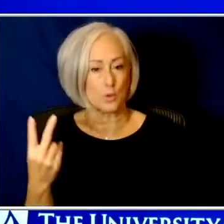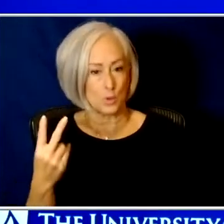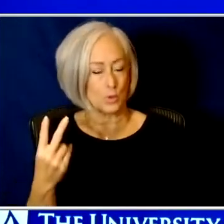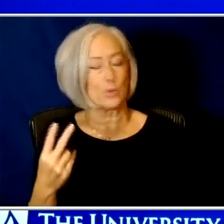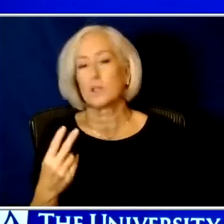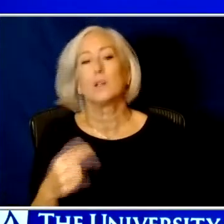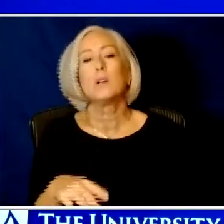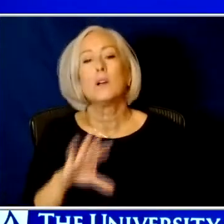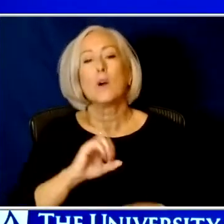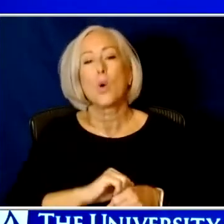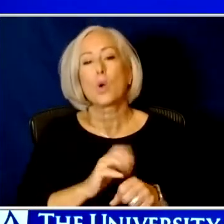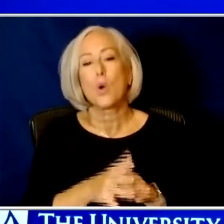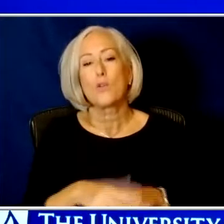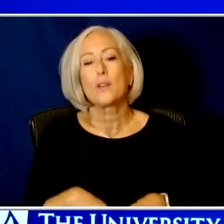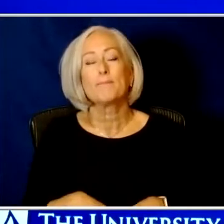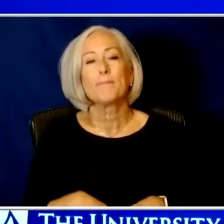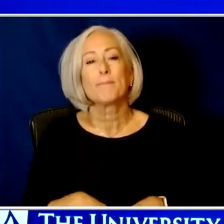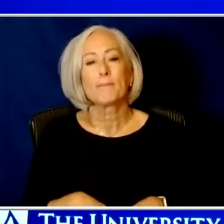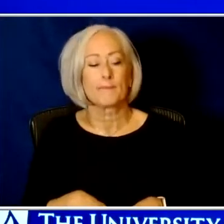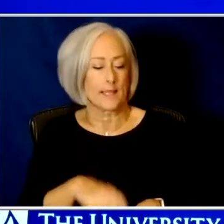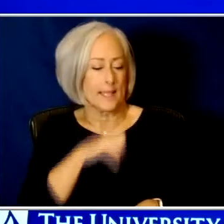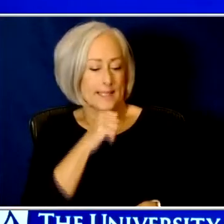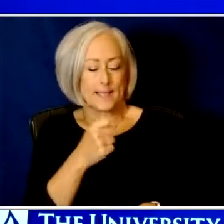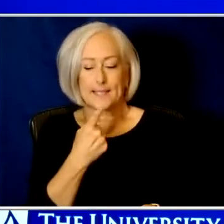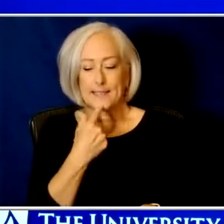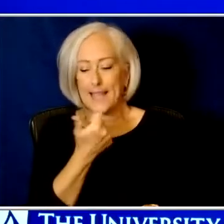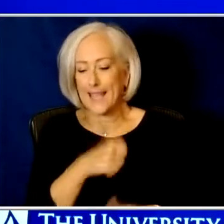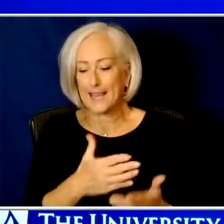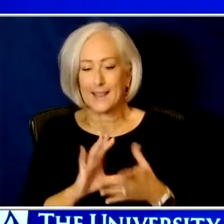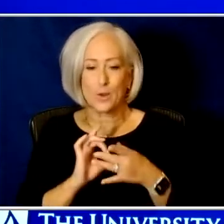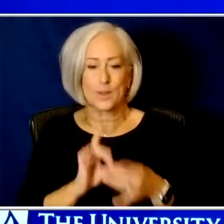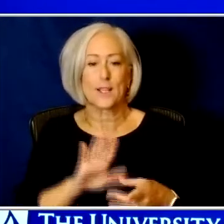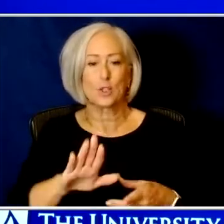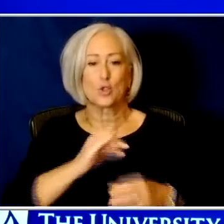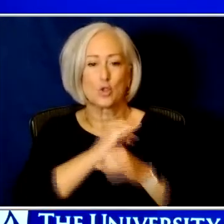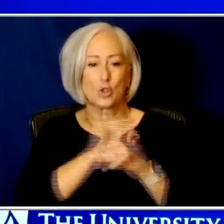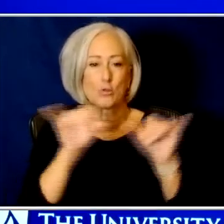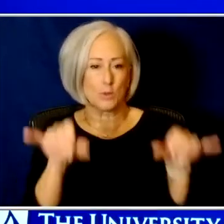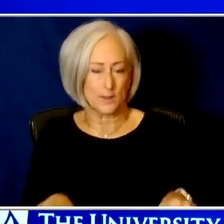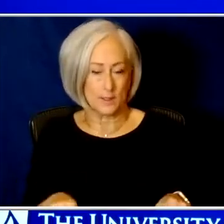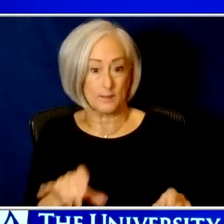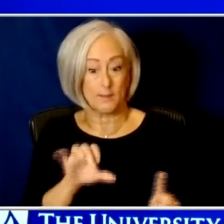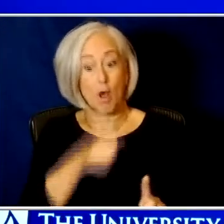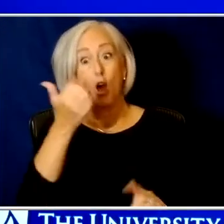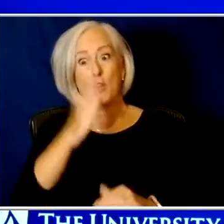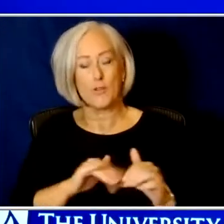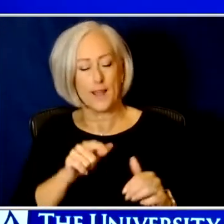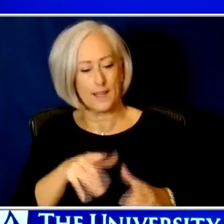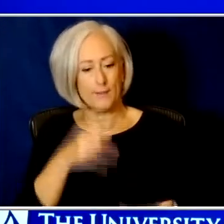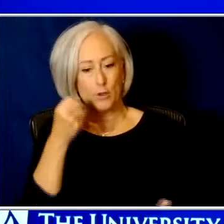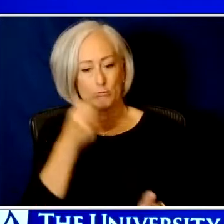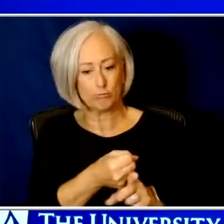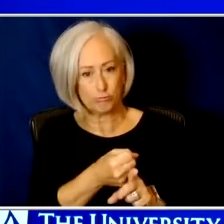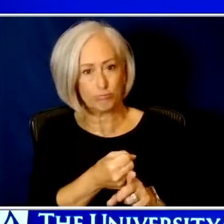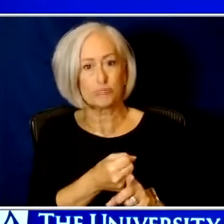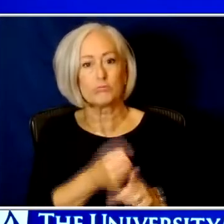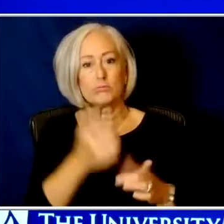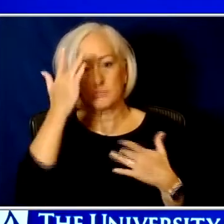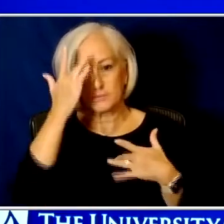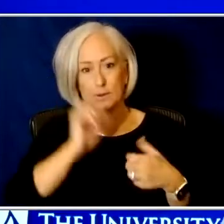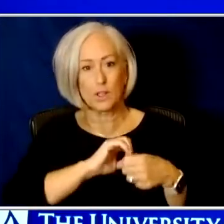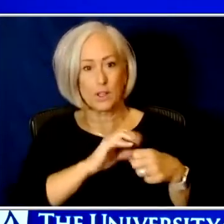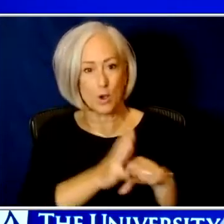of COVID. Does that mean their immune system doesn't work? Or what does that mean to you? Well, number one, I think it's unlucky that they've had their second or